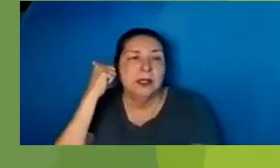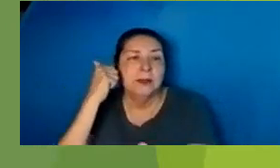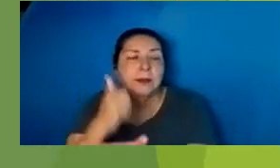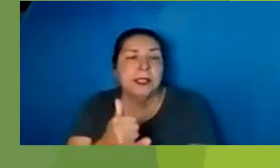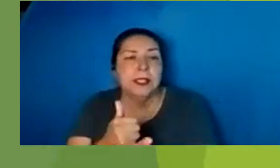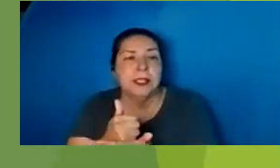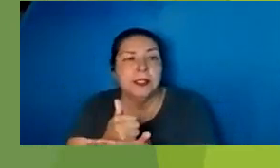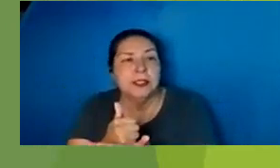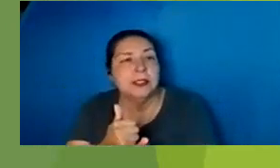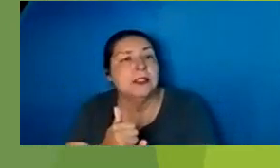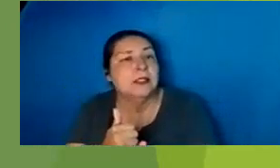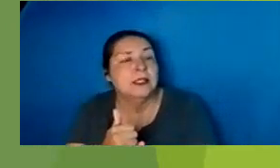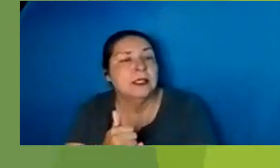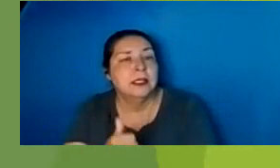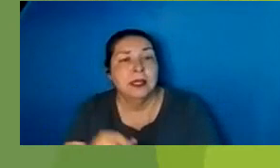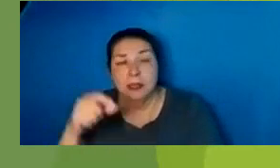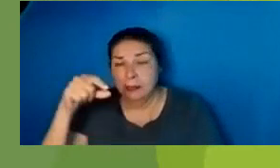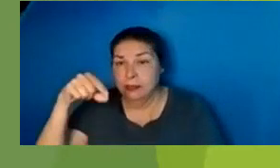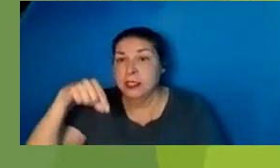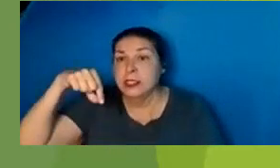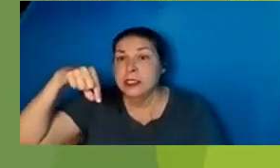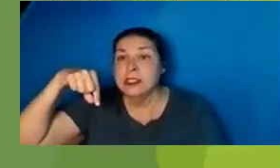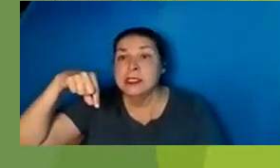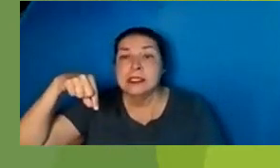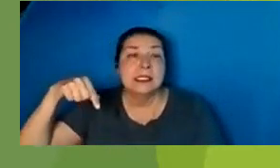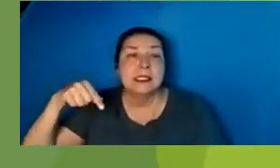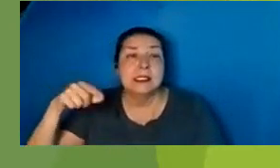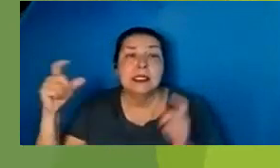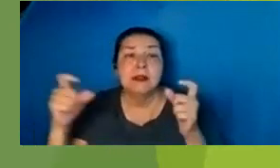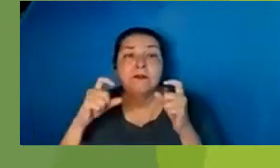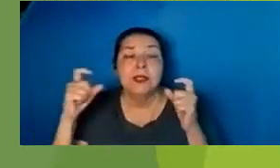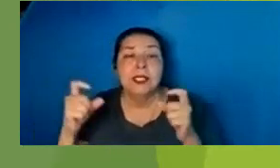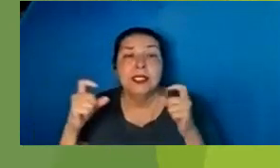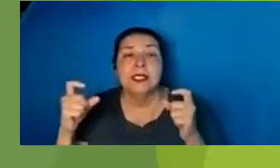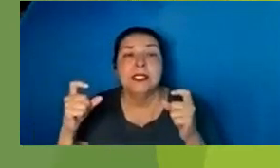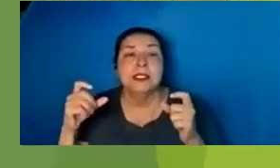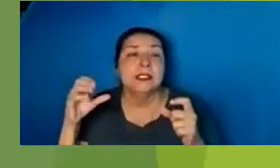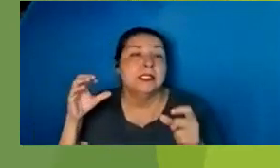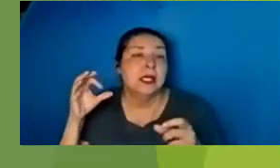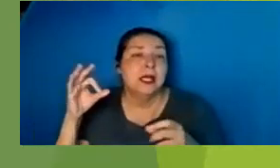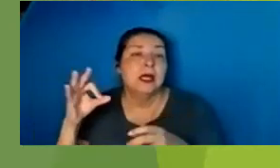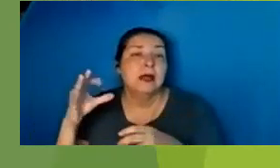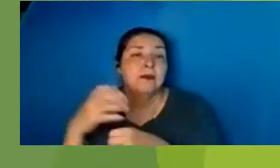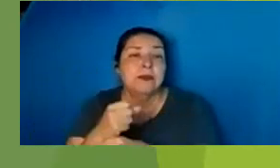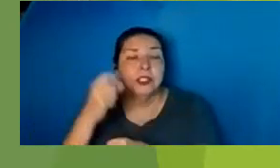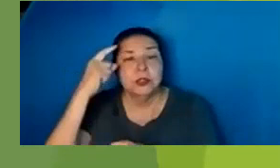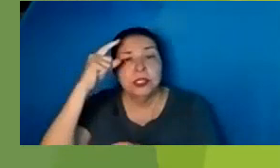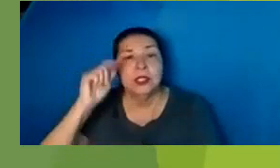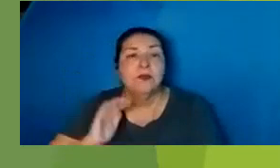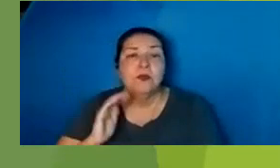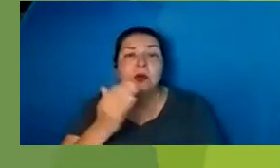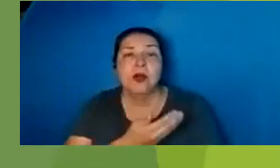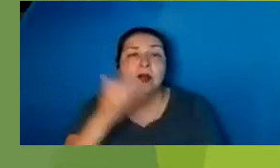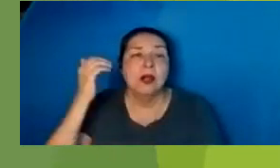amen. This is the feast of victory